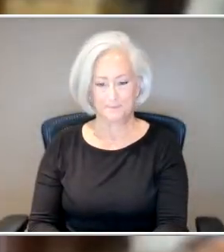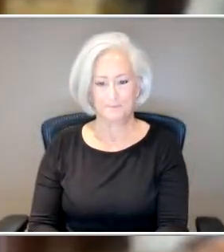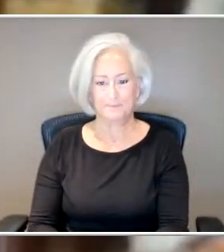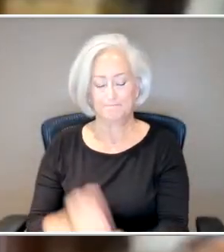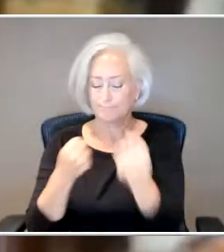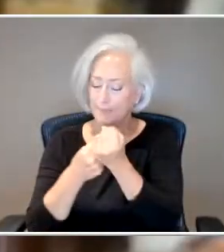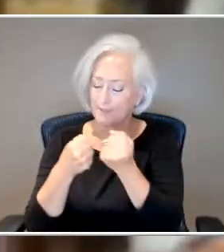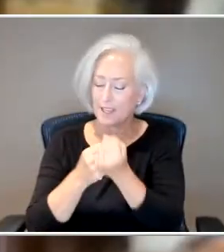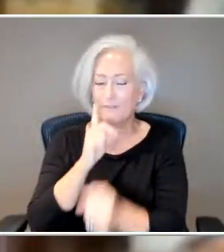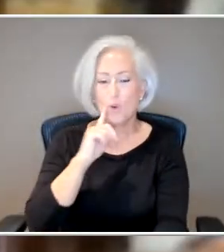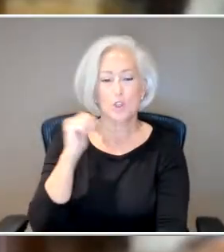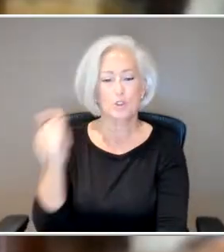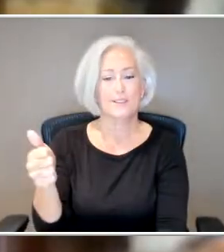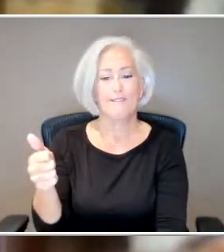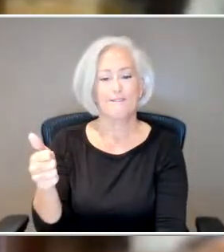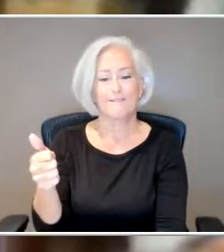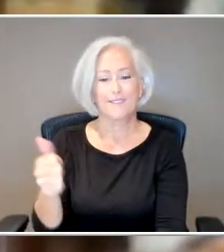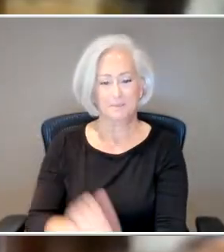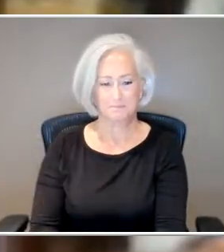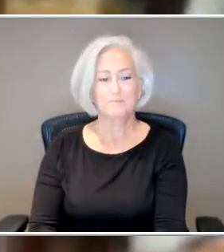Advocate for yourself.